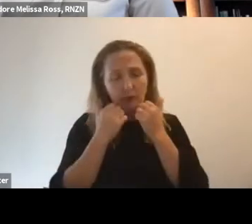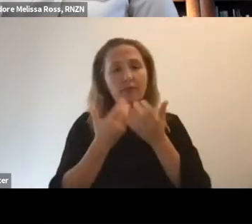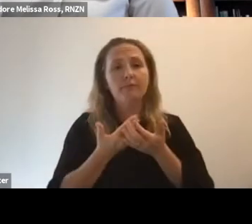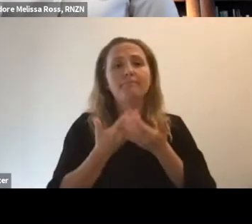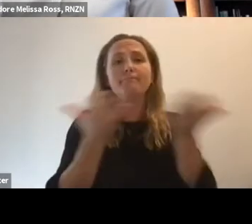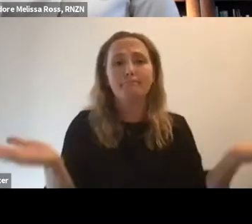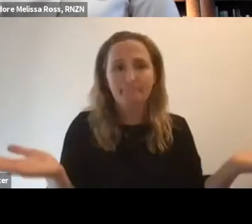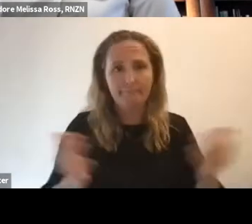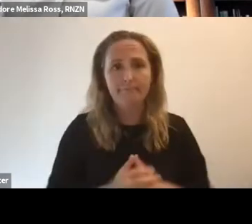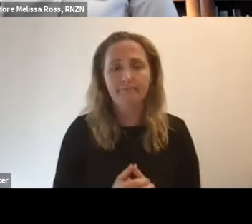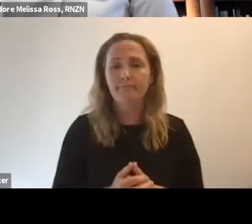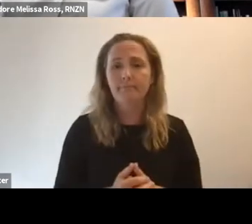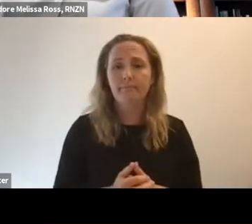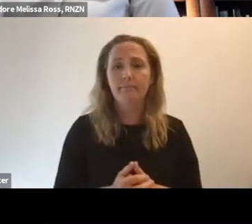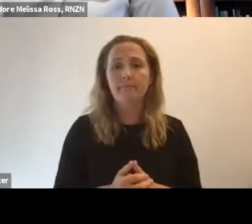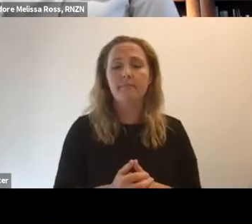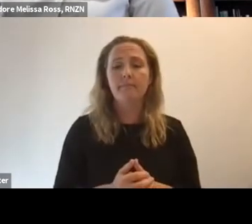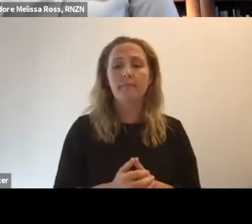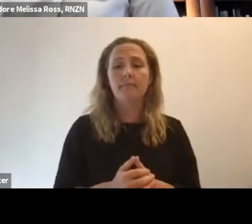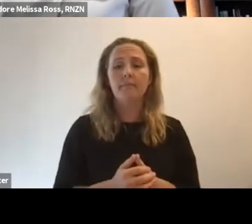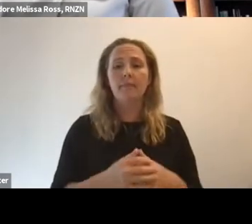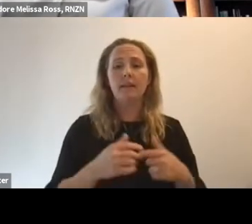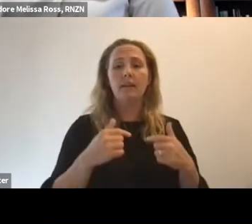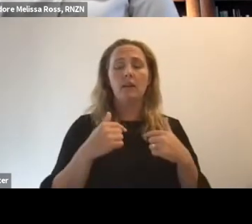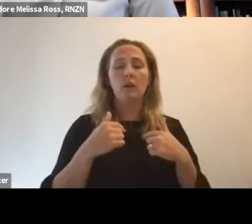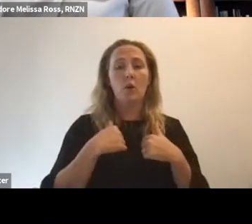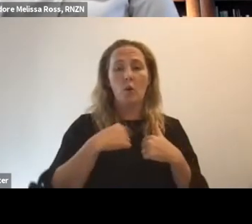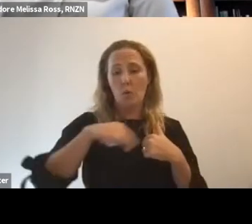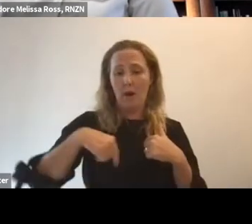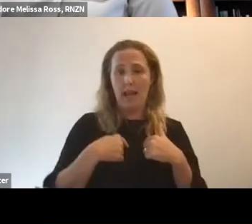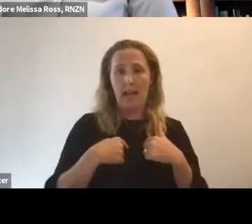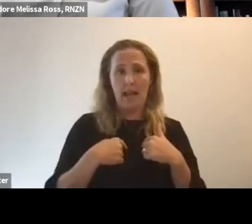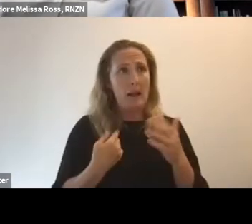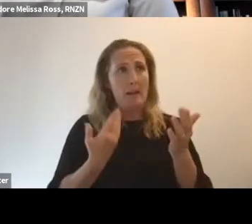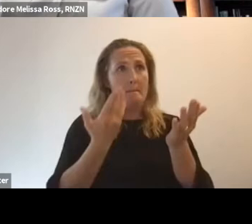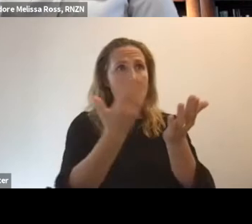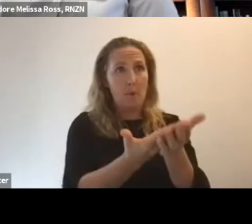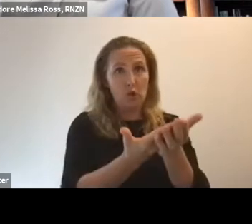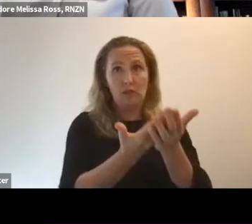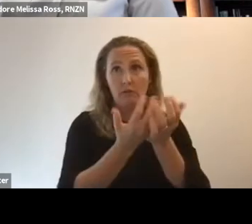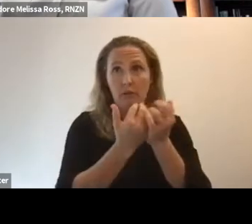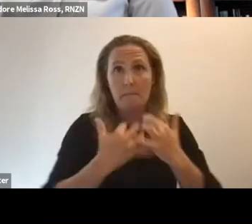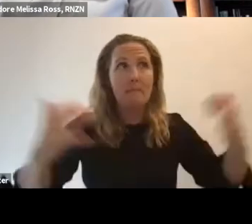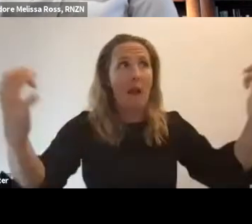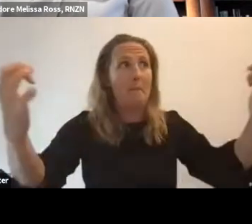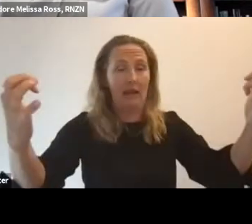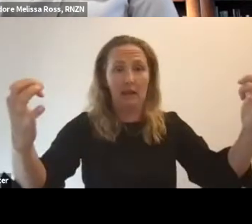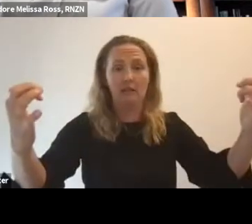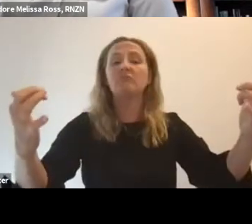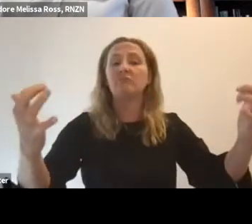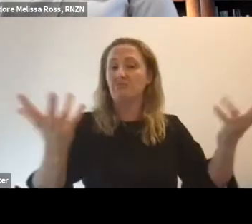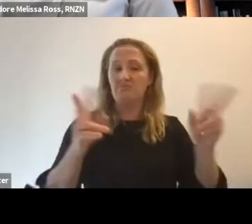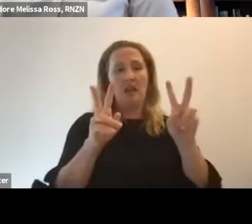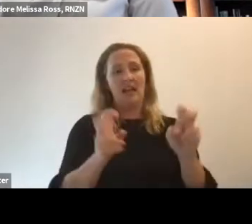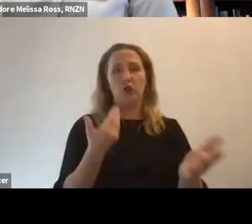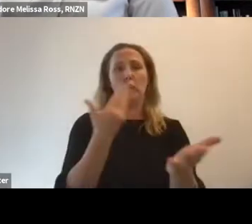unreservedly put that into the public domain and to use the findings of that report as